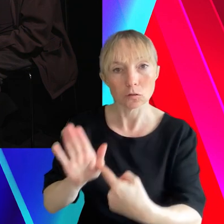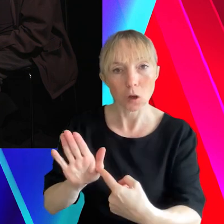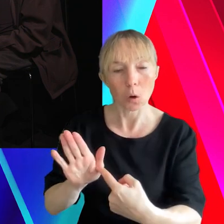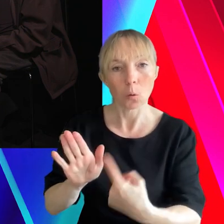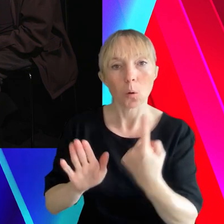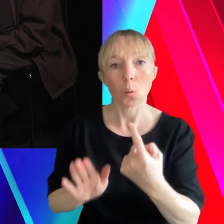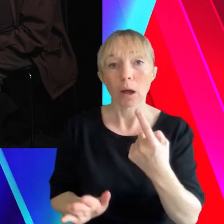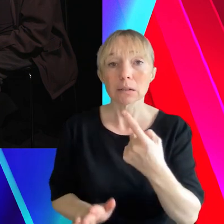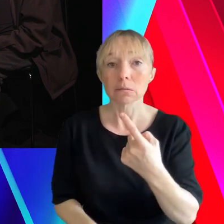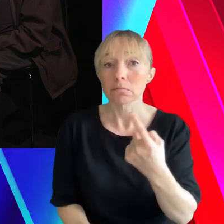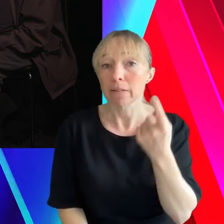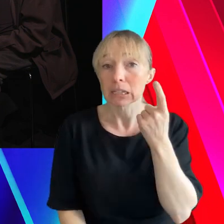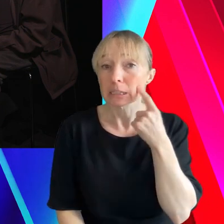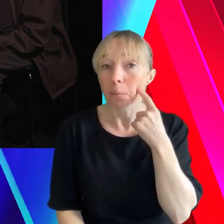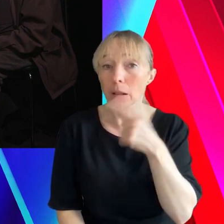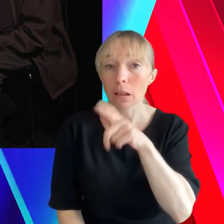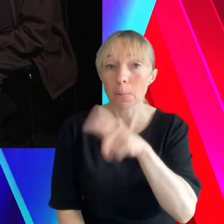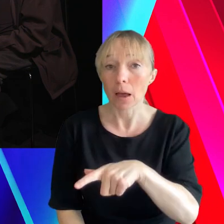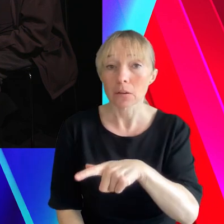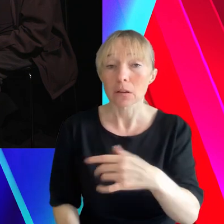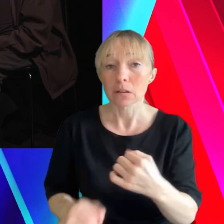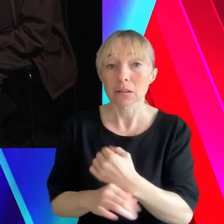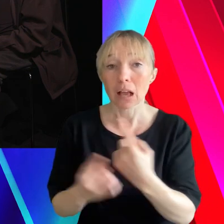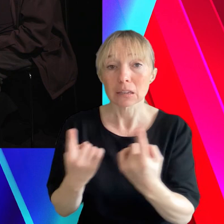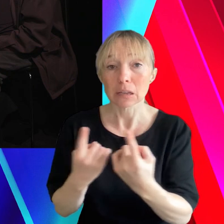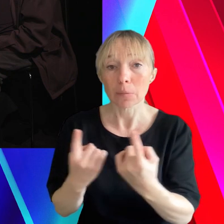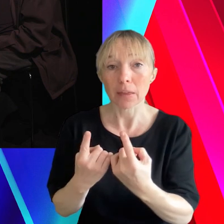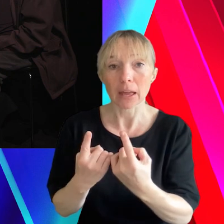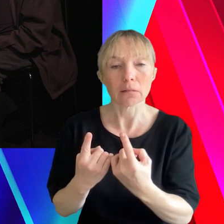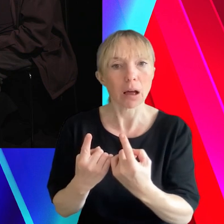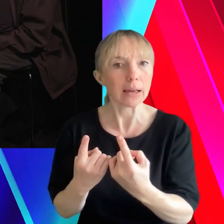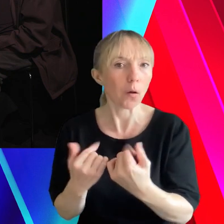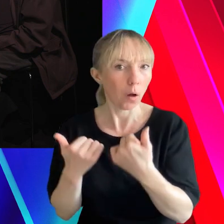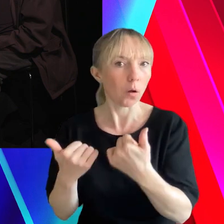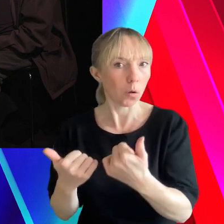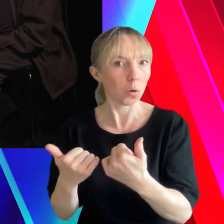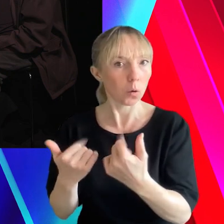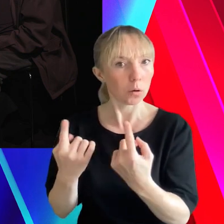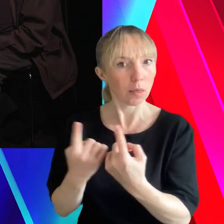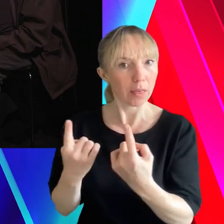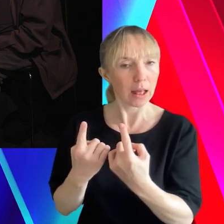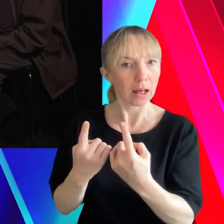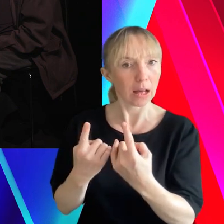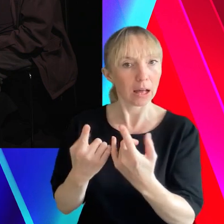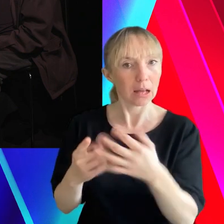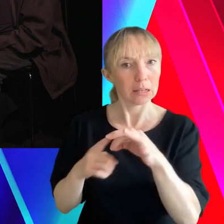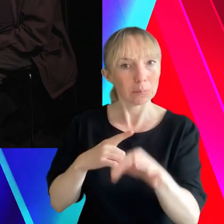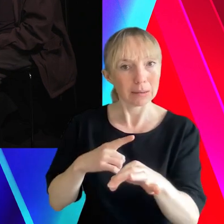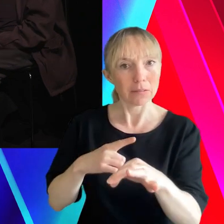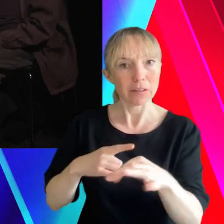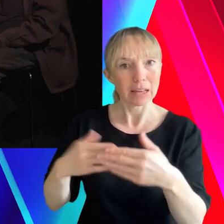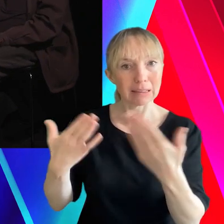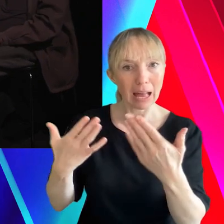very simple person does something that's considered as a good deed at some specific point, some